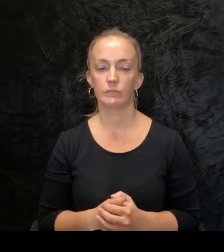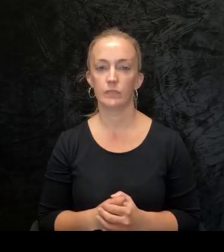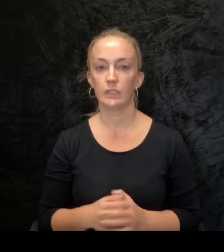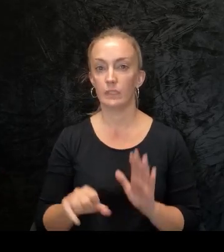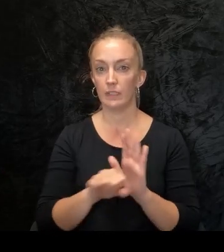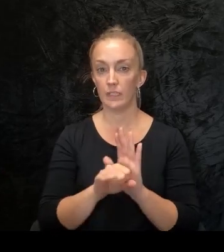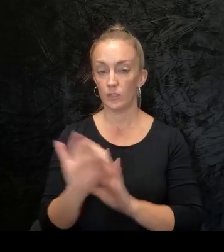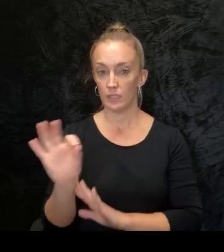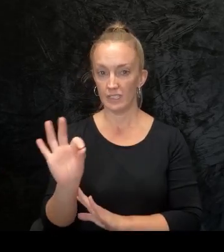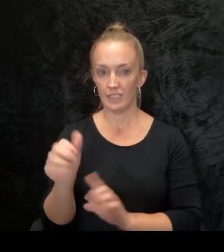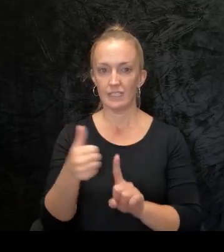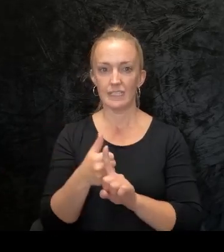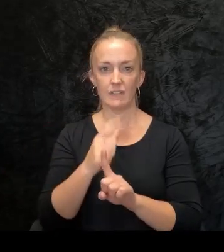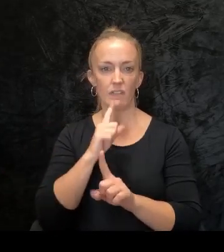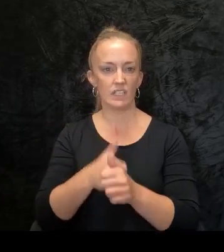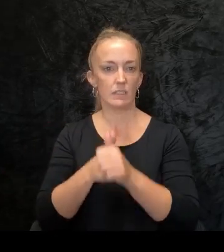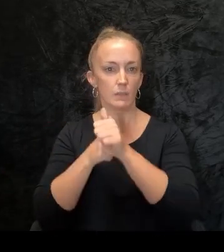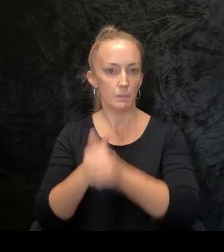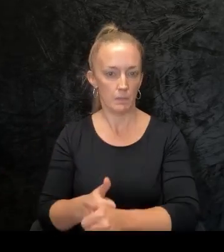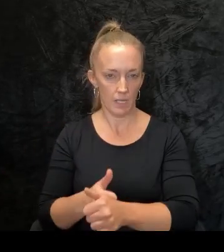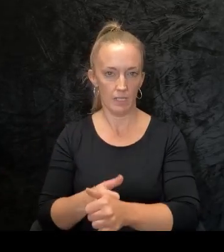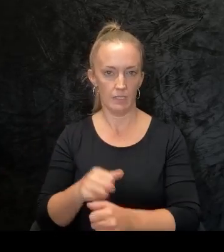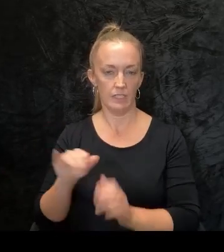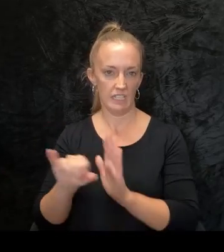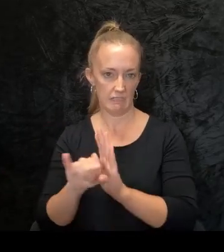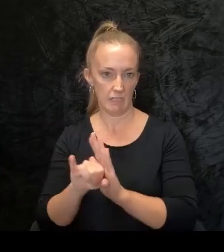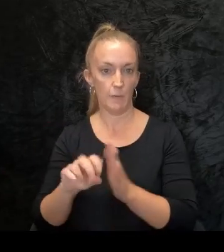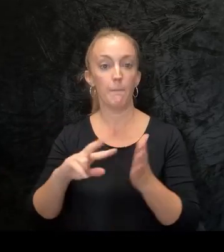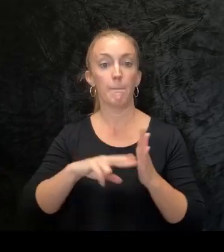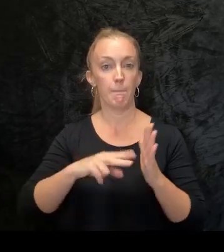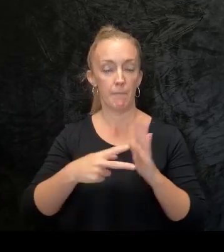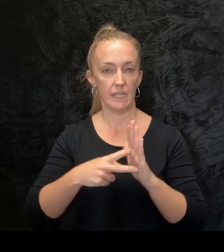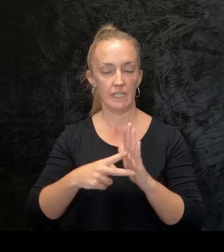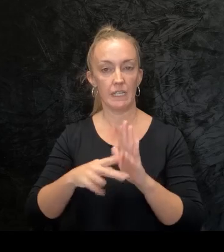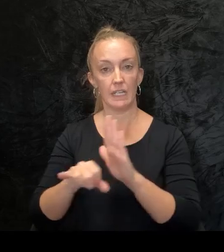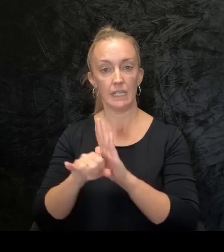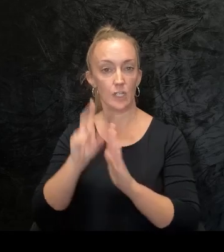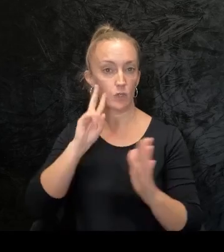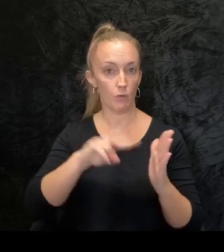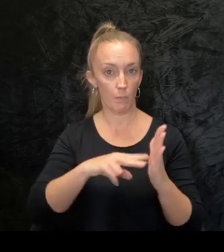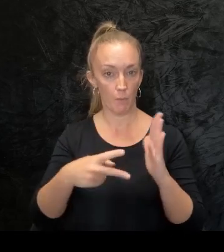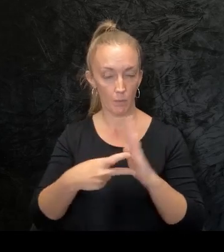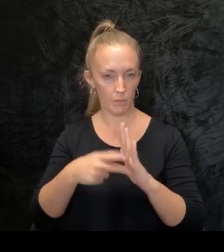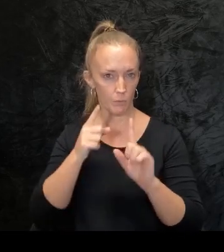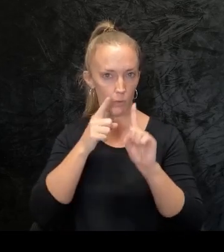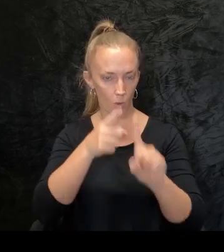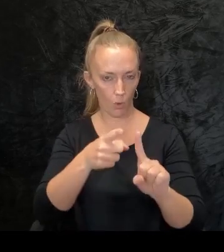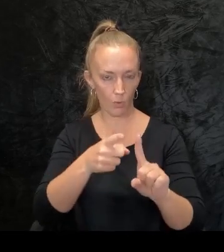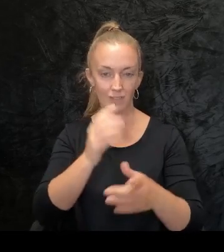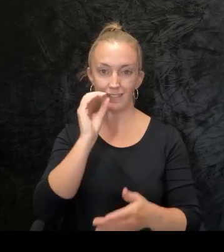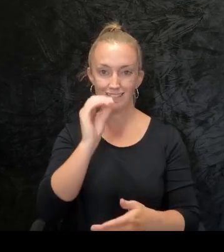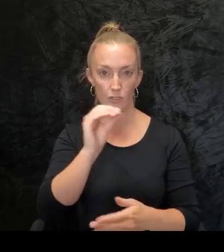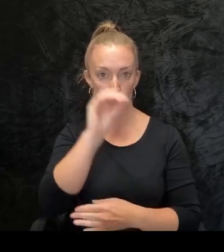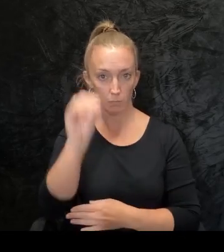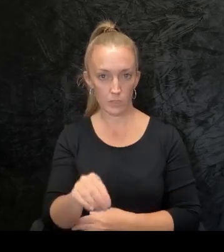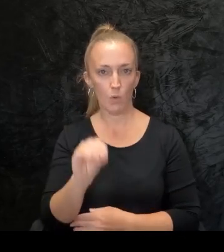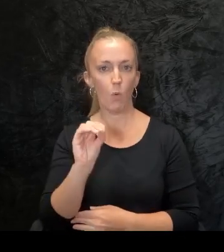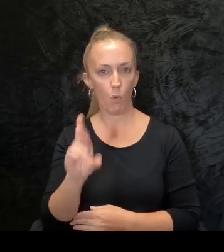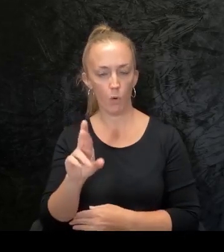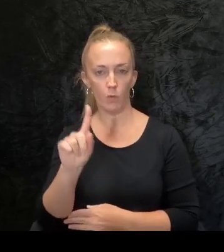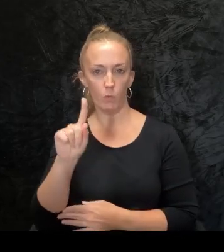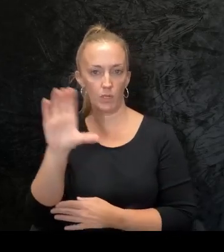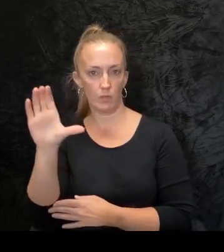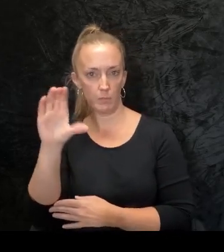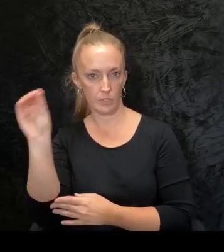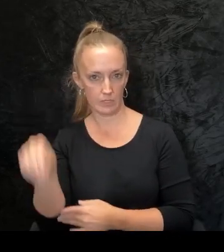Indicator 9 is a compliance indicator, meaning that the indicator's target is 0% or 100%, and this target